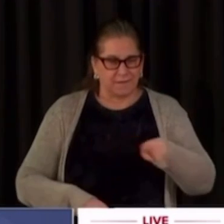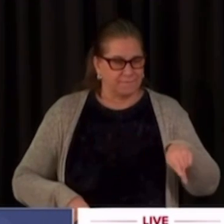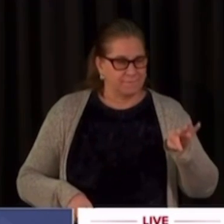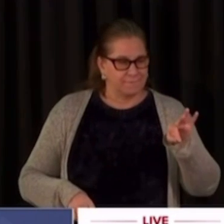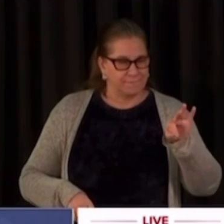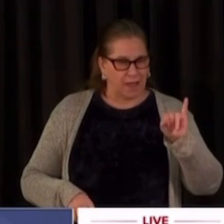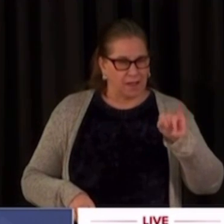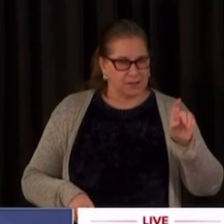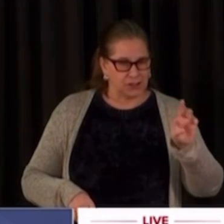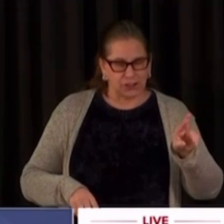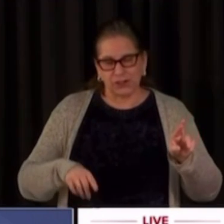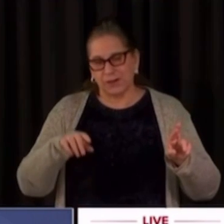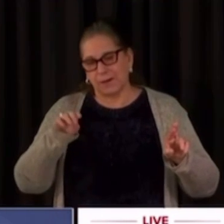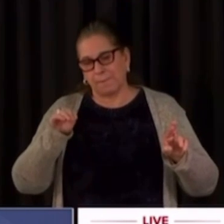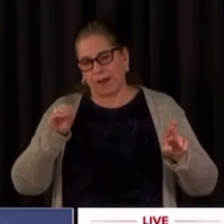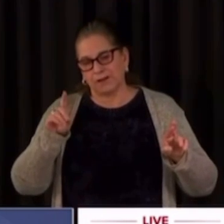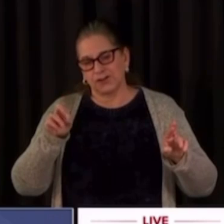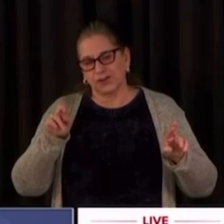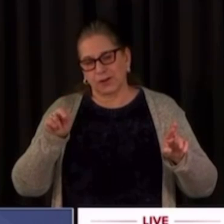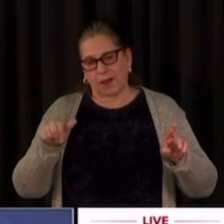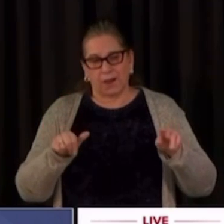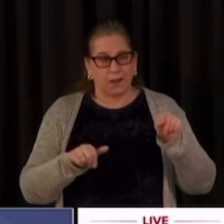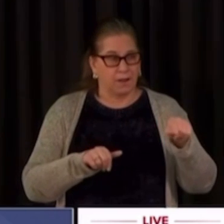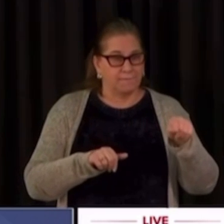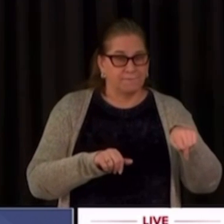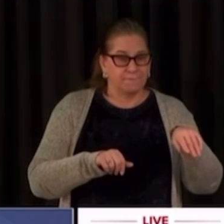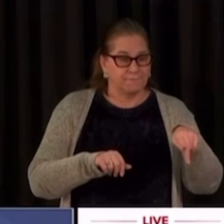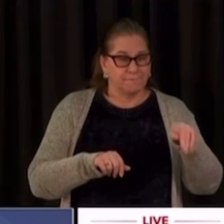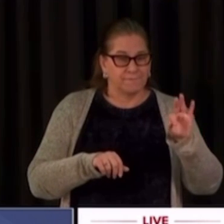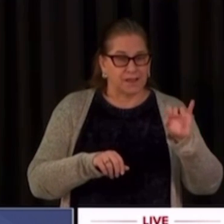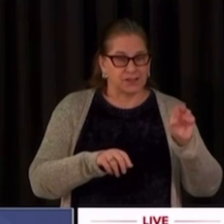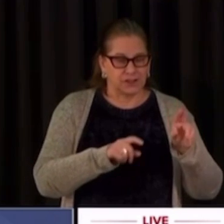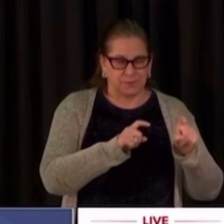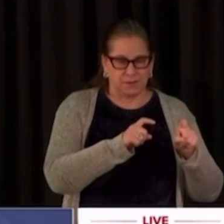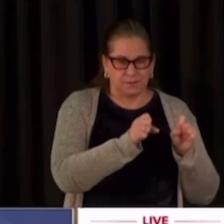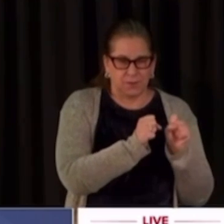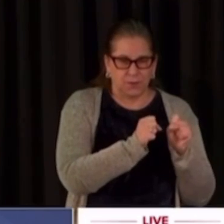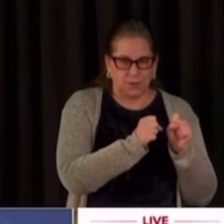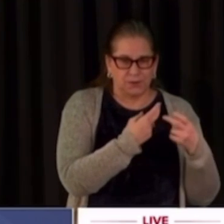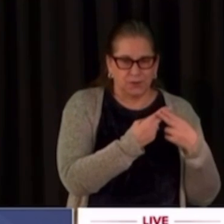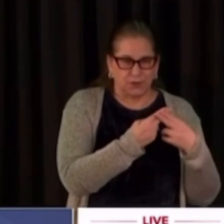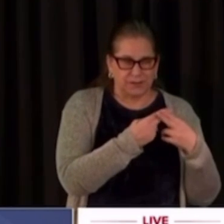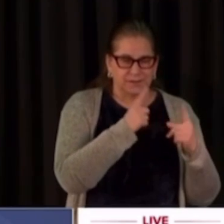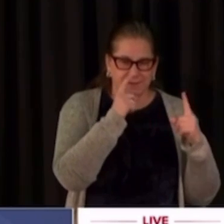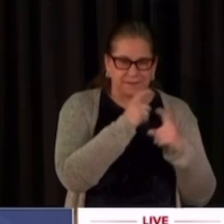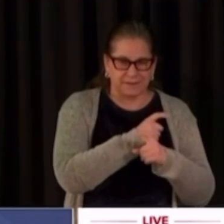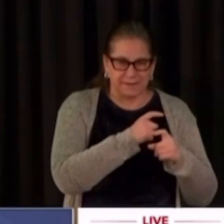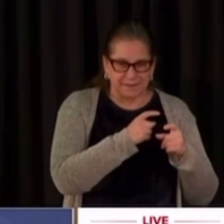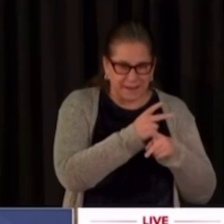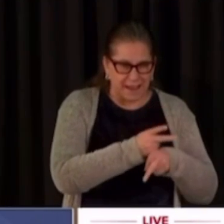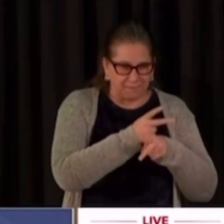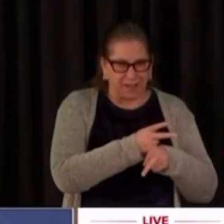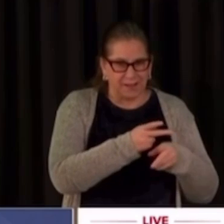and use requirements that limit their ability to be used in small clinical environments such as